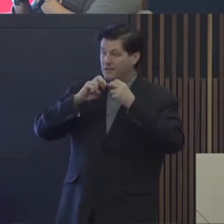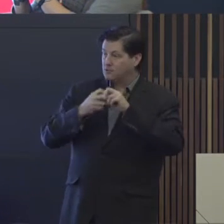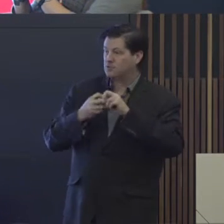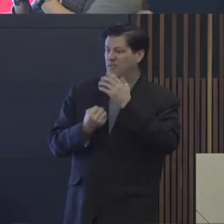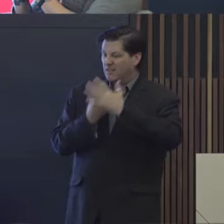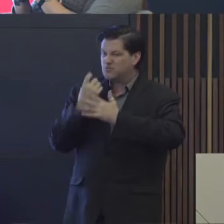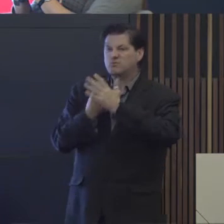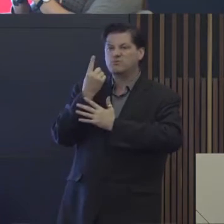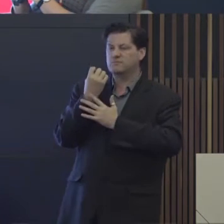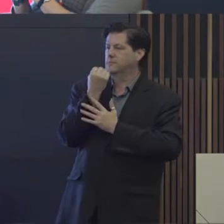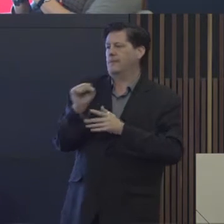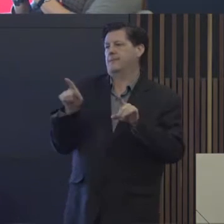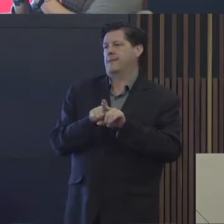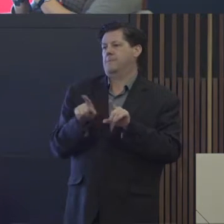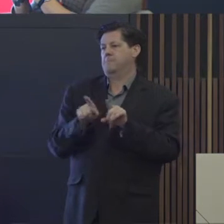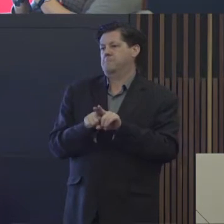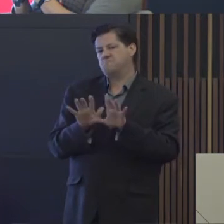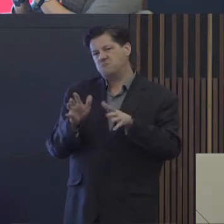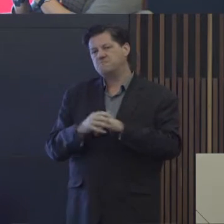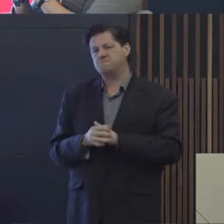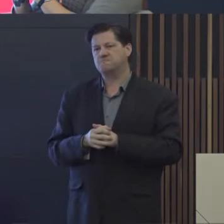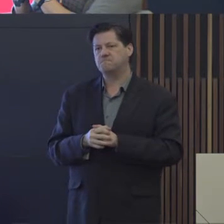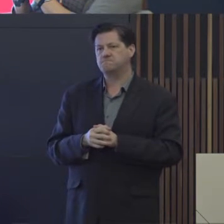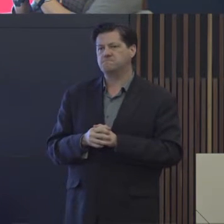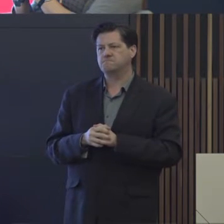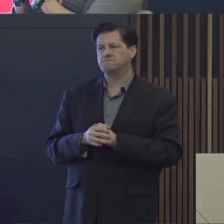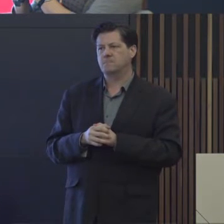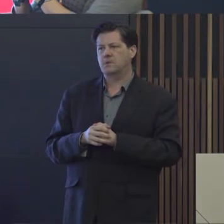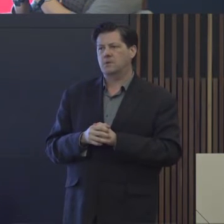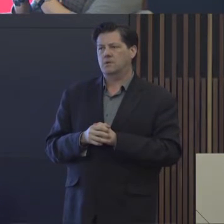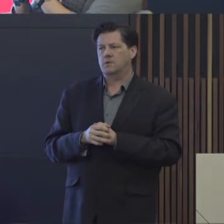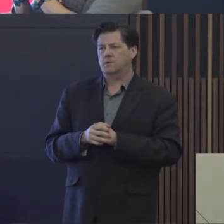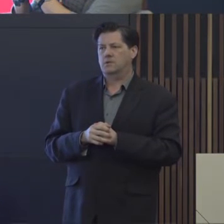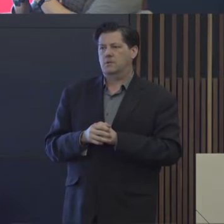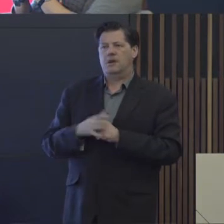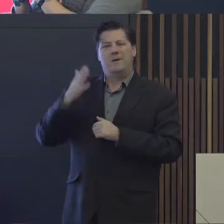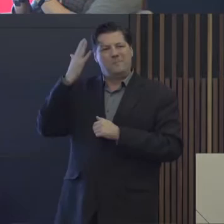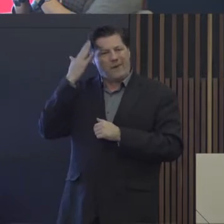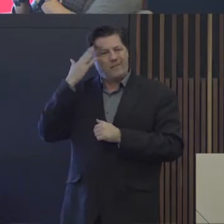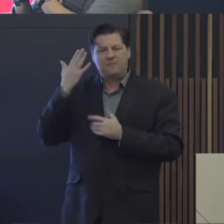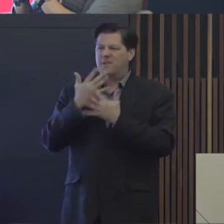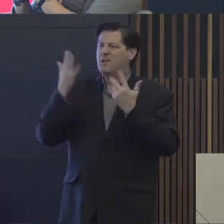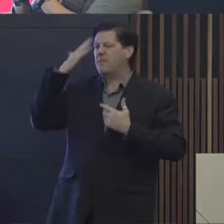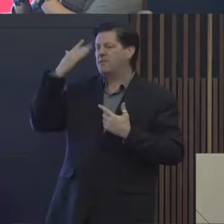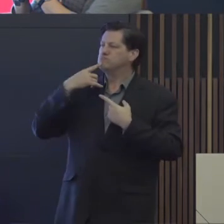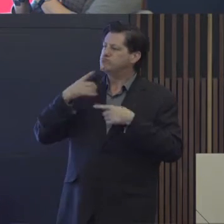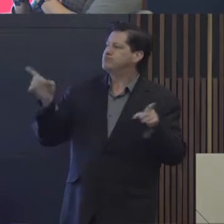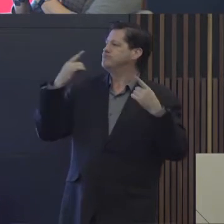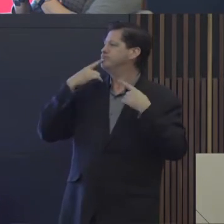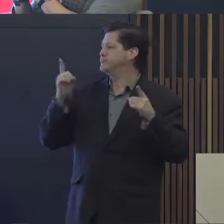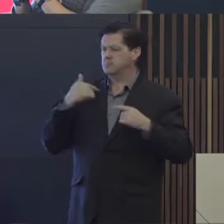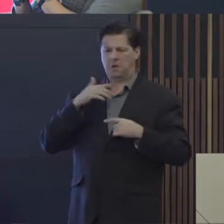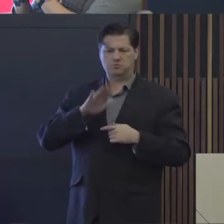that the nature of motherhood statements about children's rights to be in education system, to be in